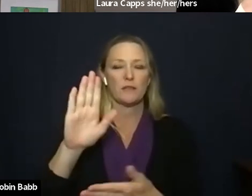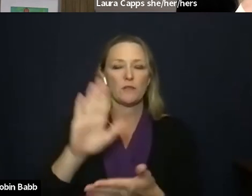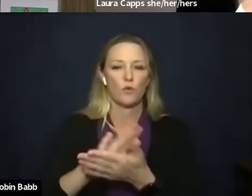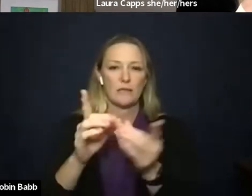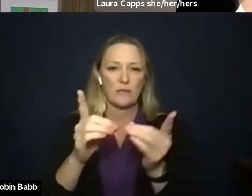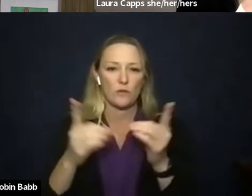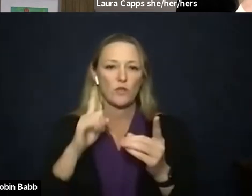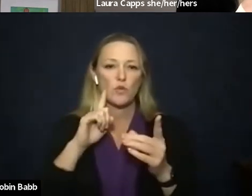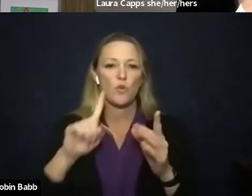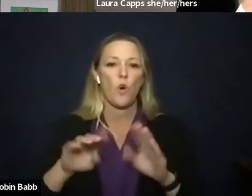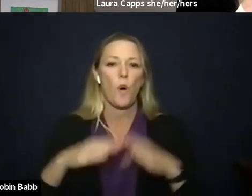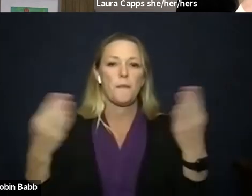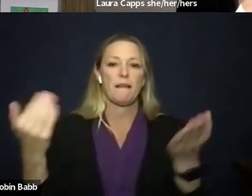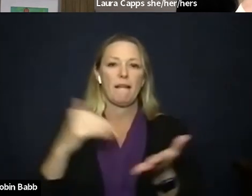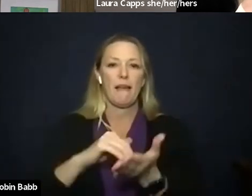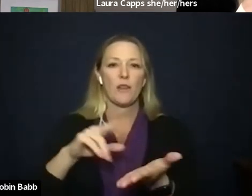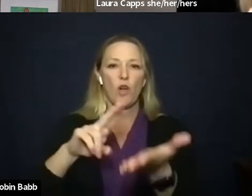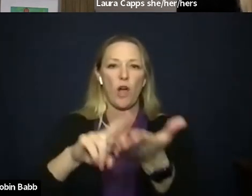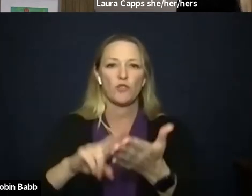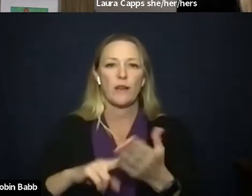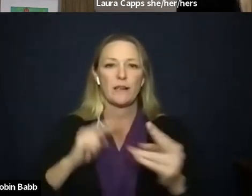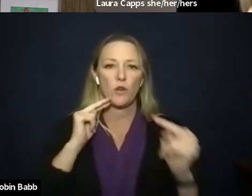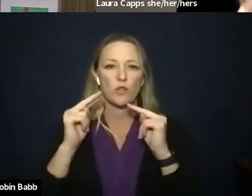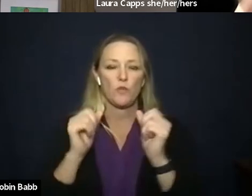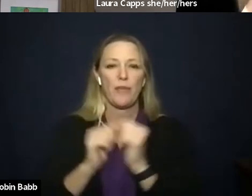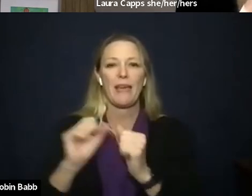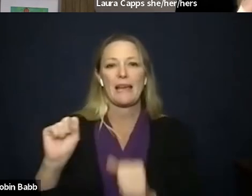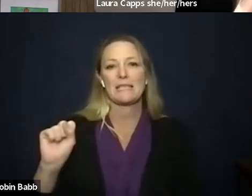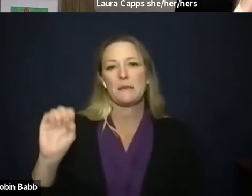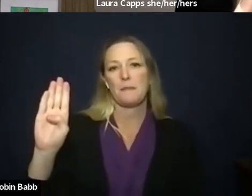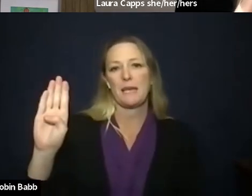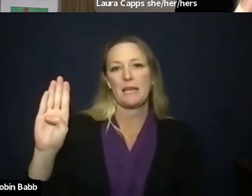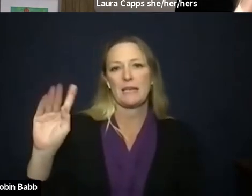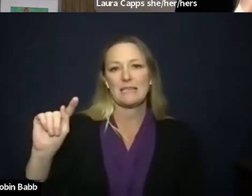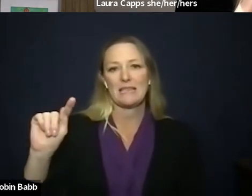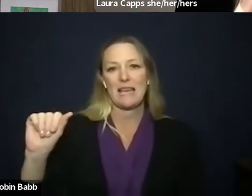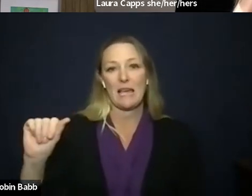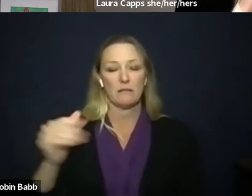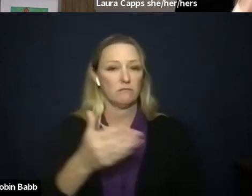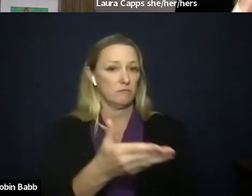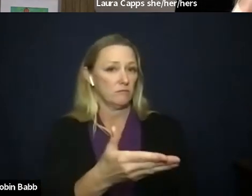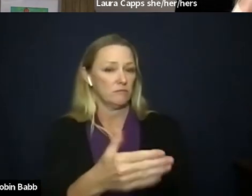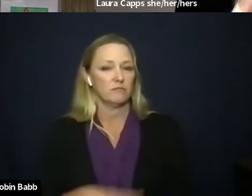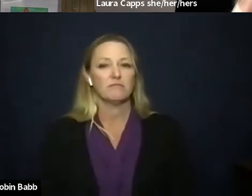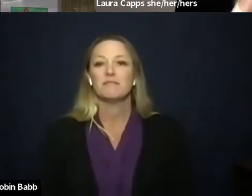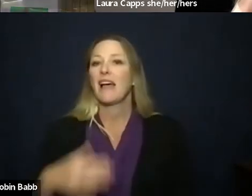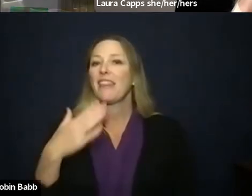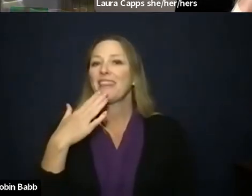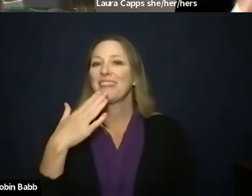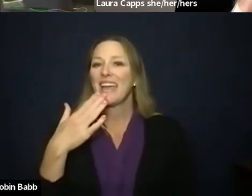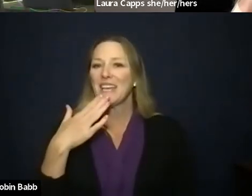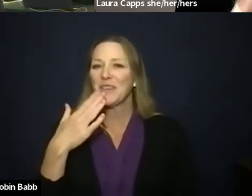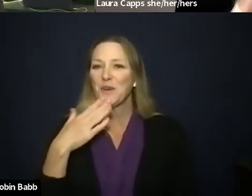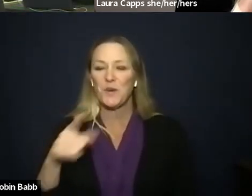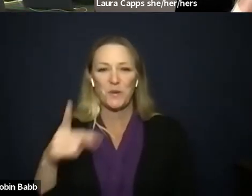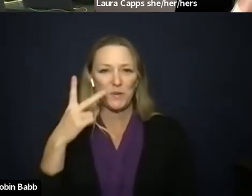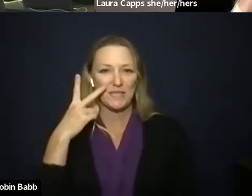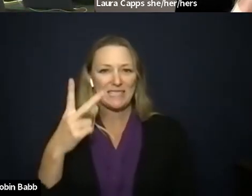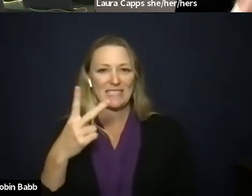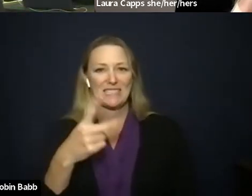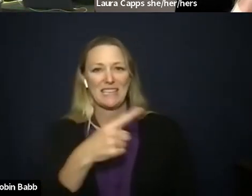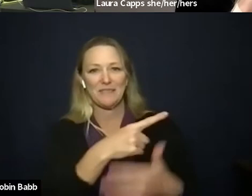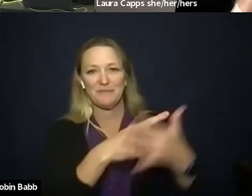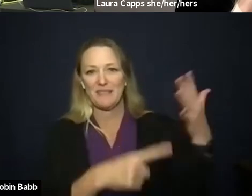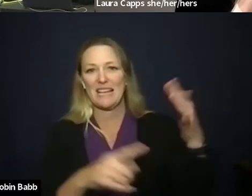negotiations with sbta thank you thank you thank you once again and you see before you the same